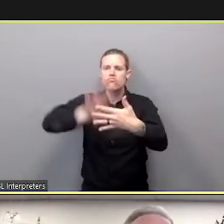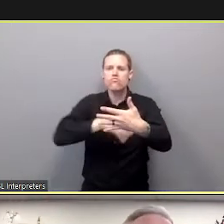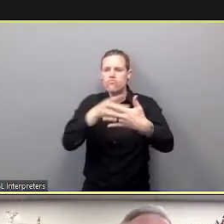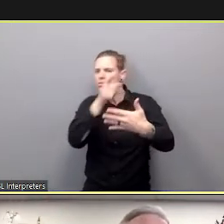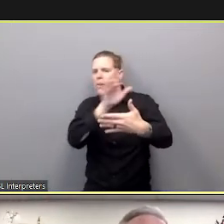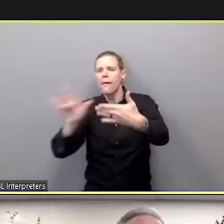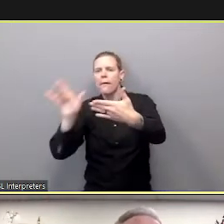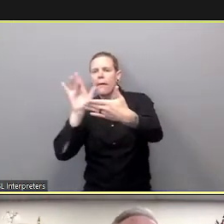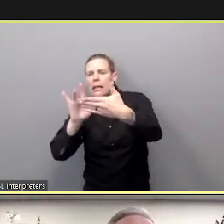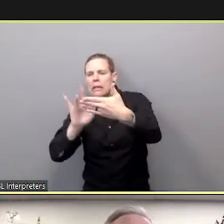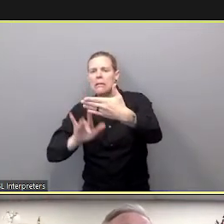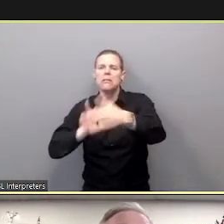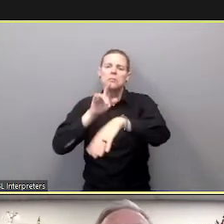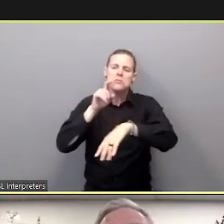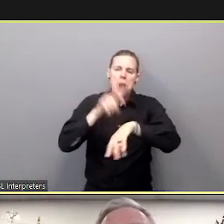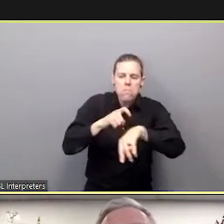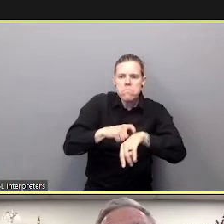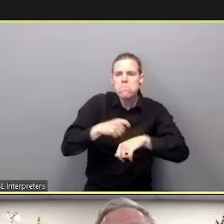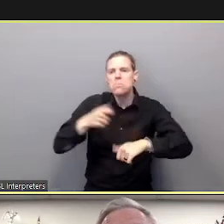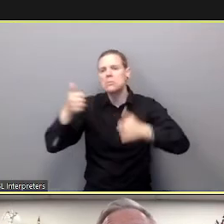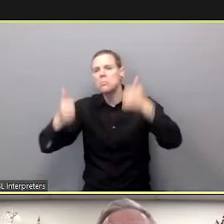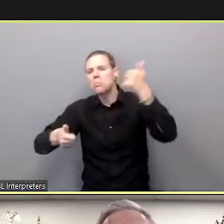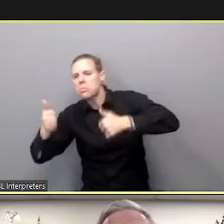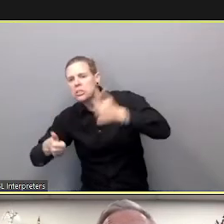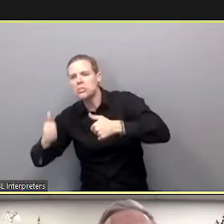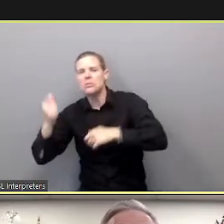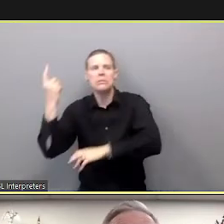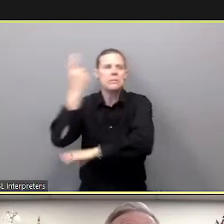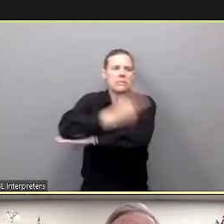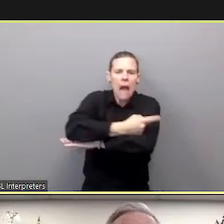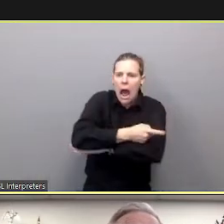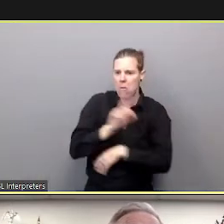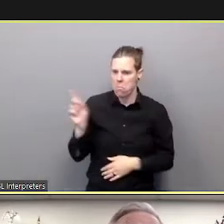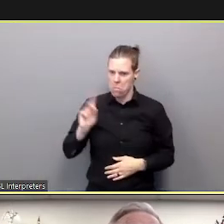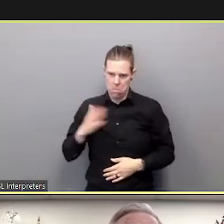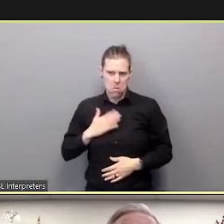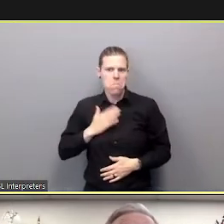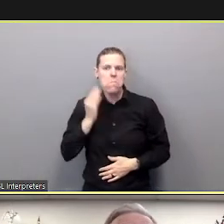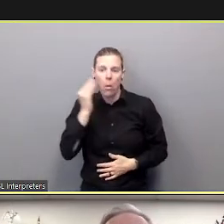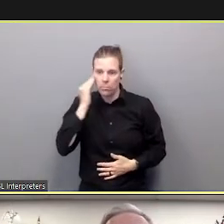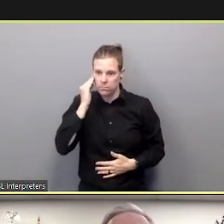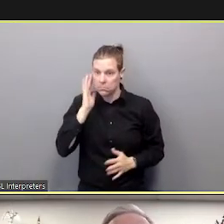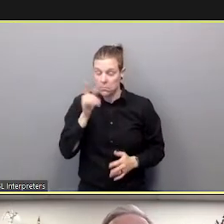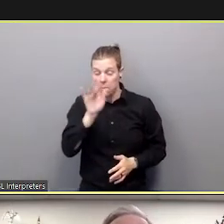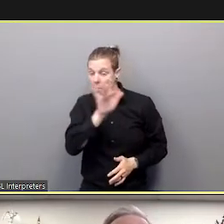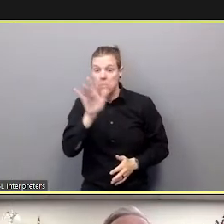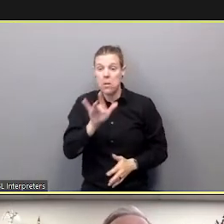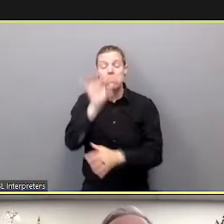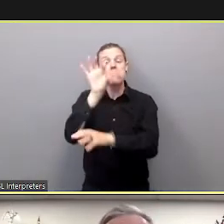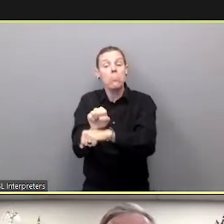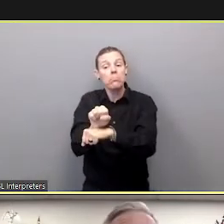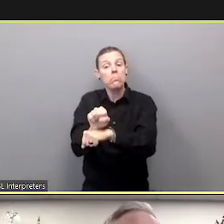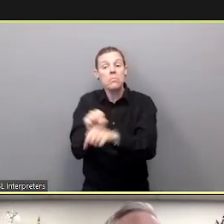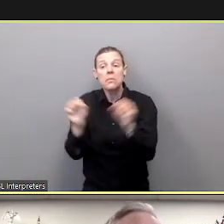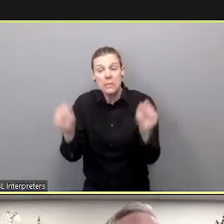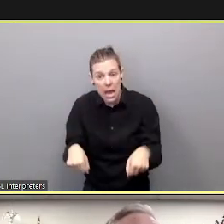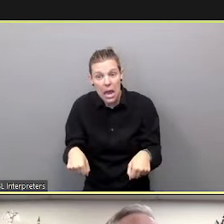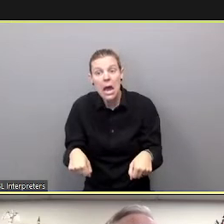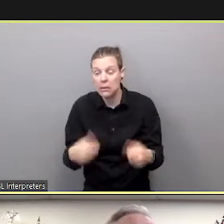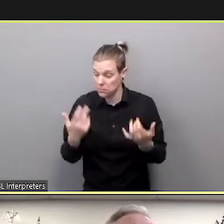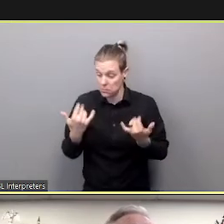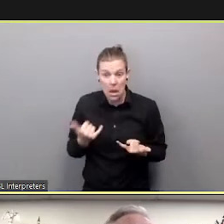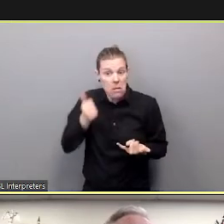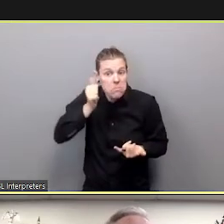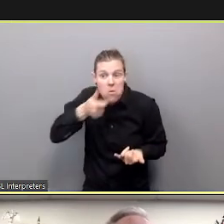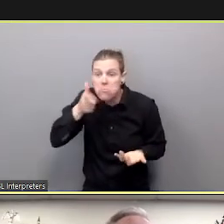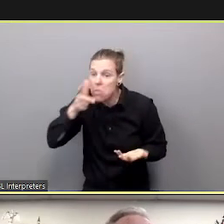every vaccine site available in your city on a particular date or for the next week or whatever.